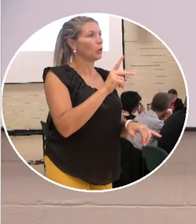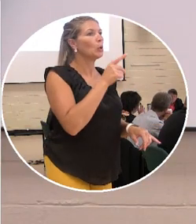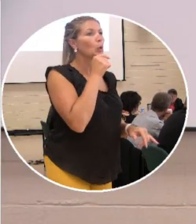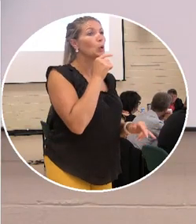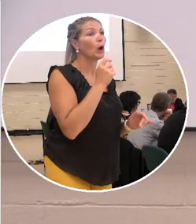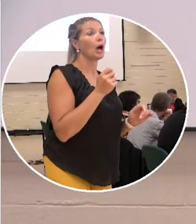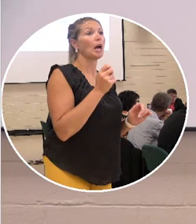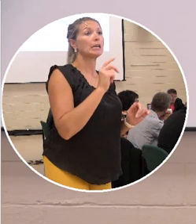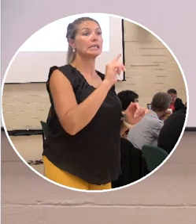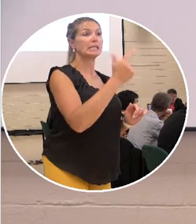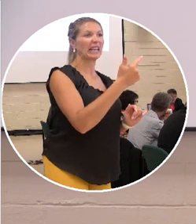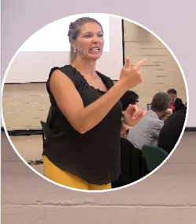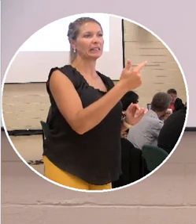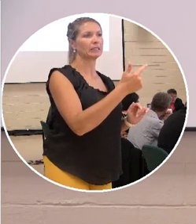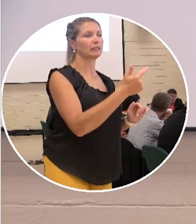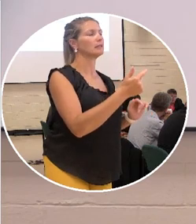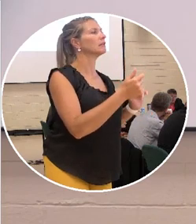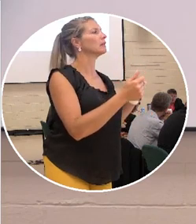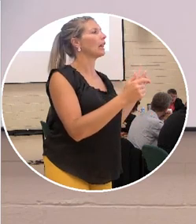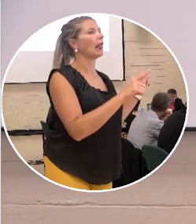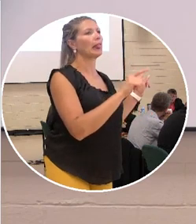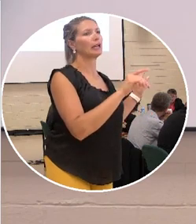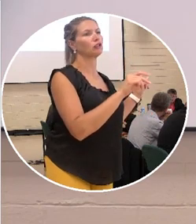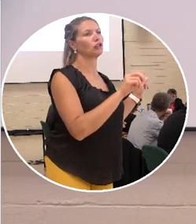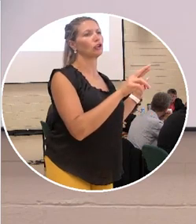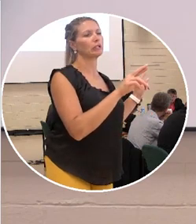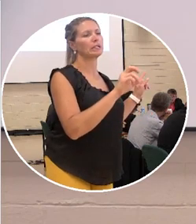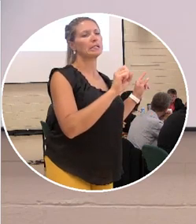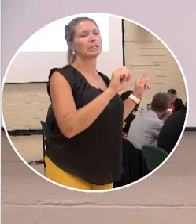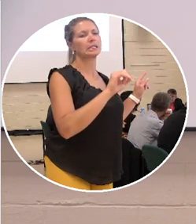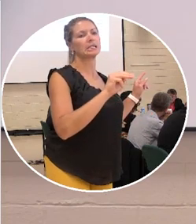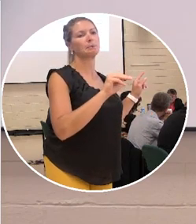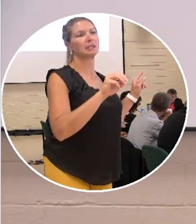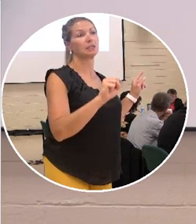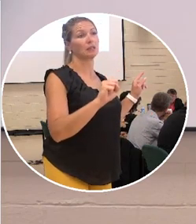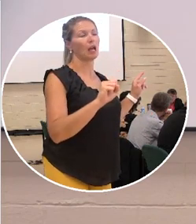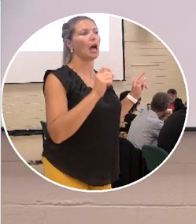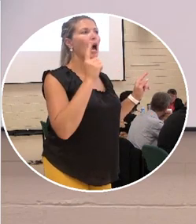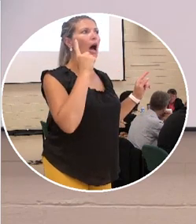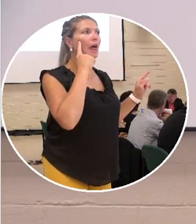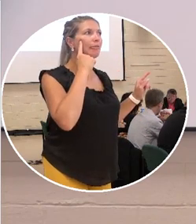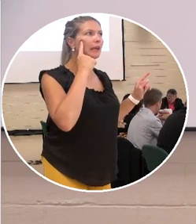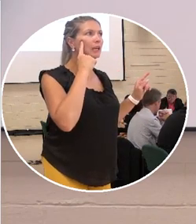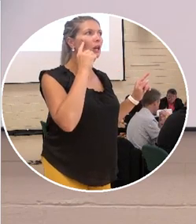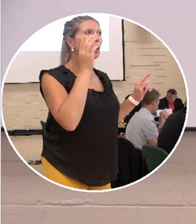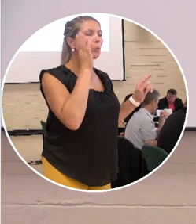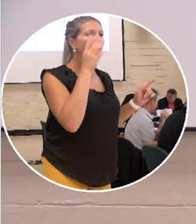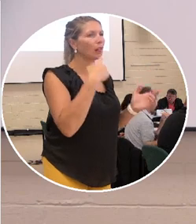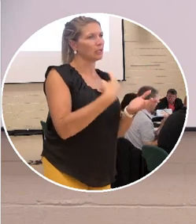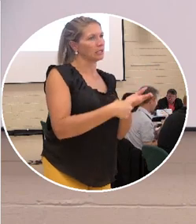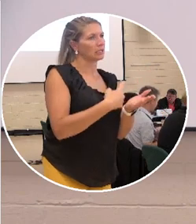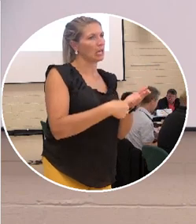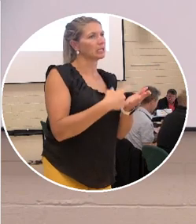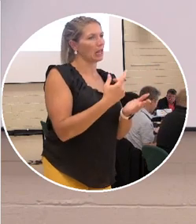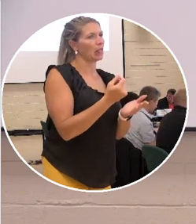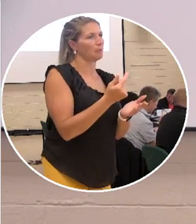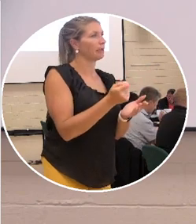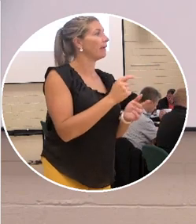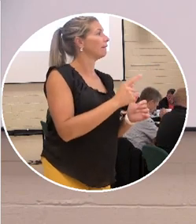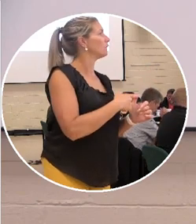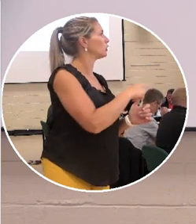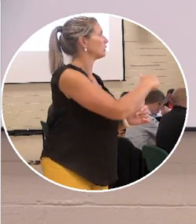Simmons. Now, this question and discussions. We're going to go around the table, I suspect, a little bit. Mm. We're going to go to